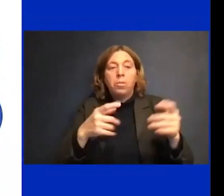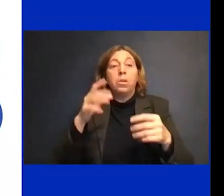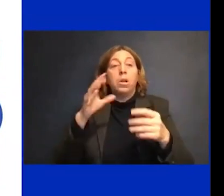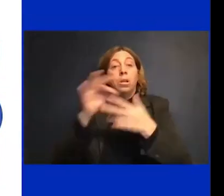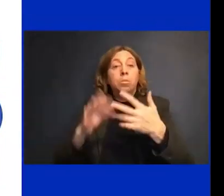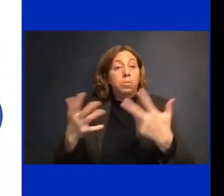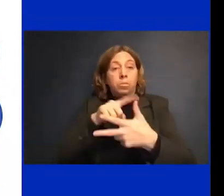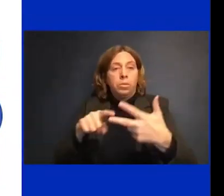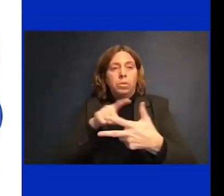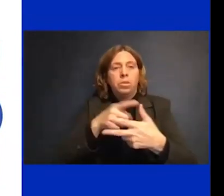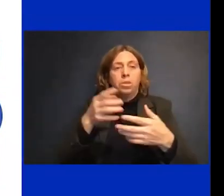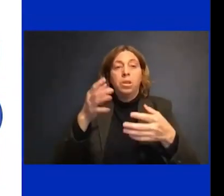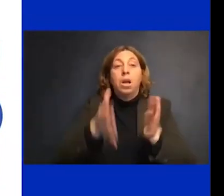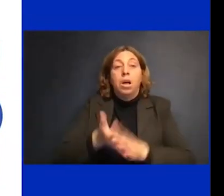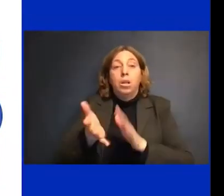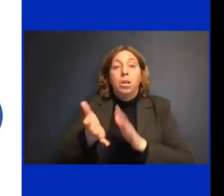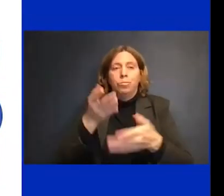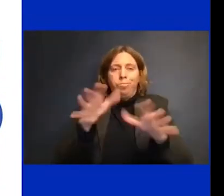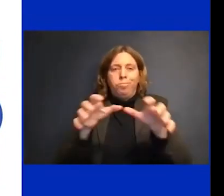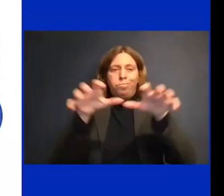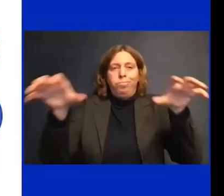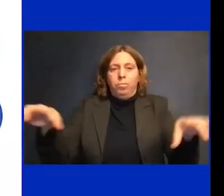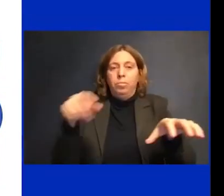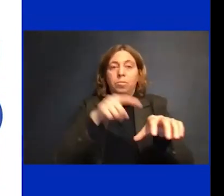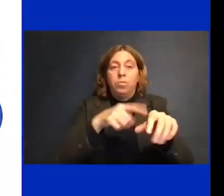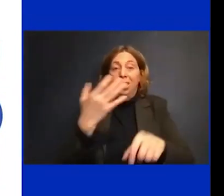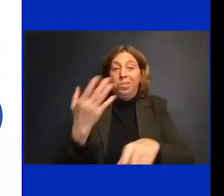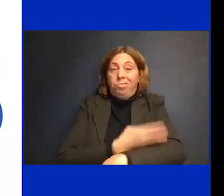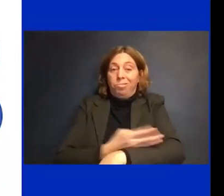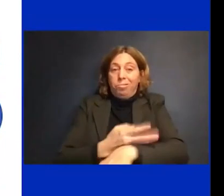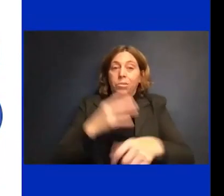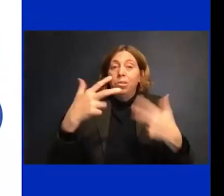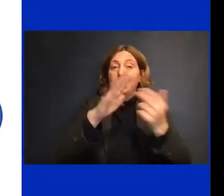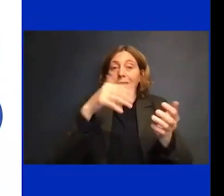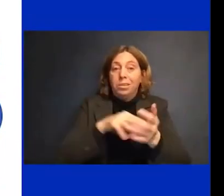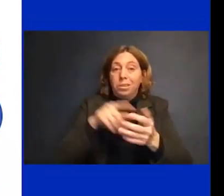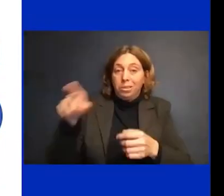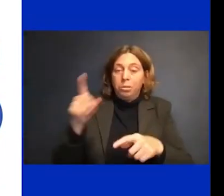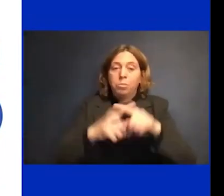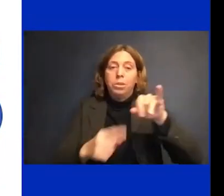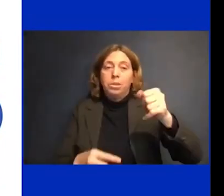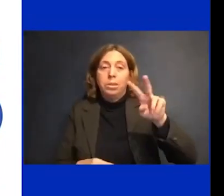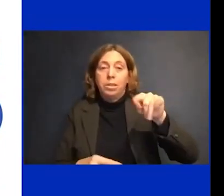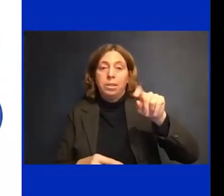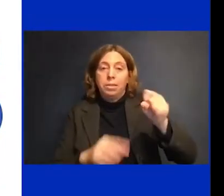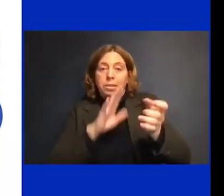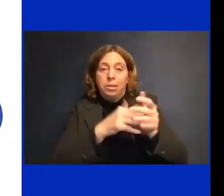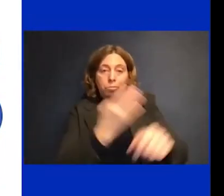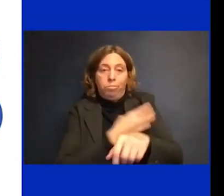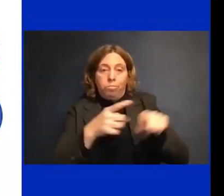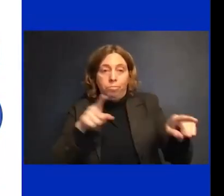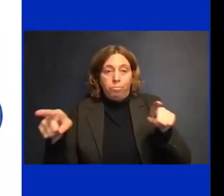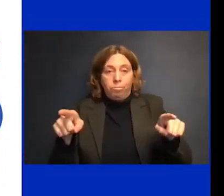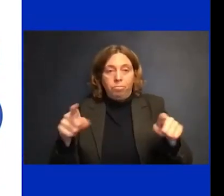locate operations entirely at the Javits Center, and retain operations at the existing bus terminal site and Port